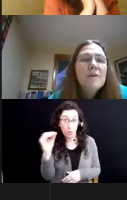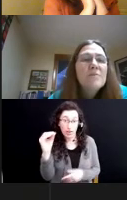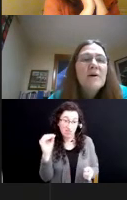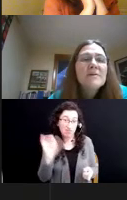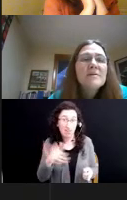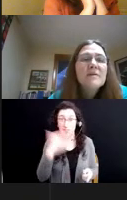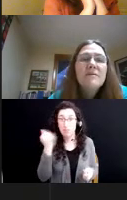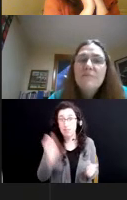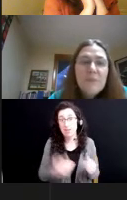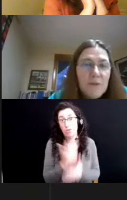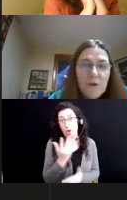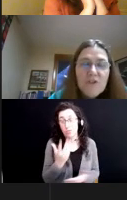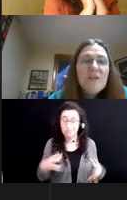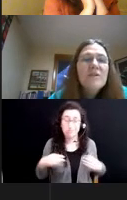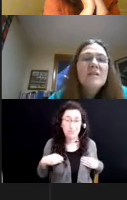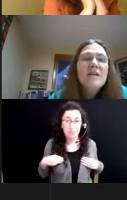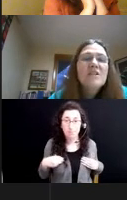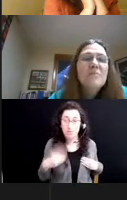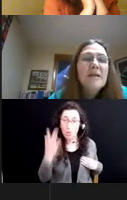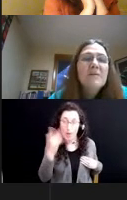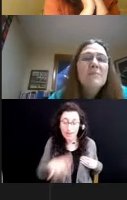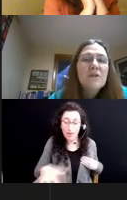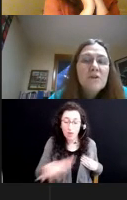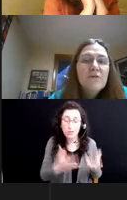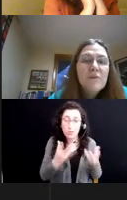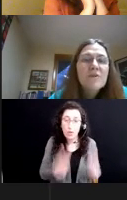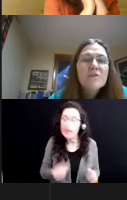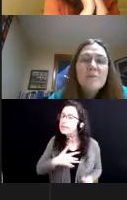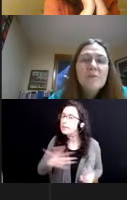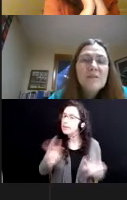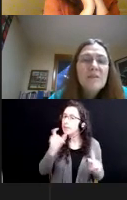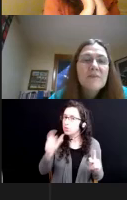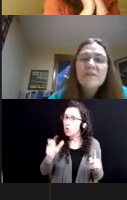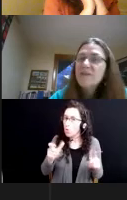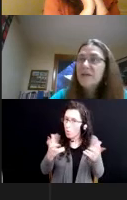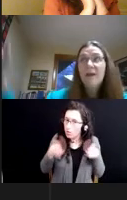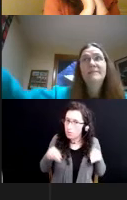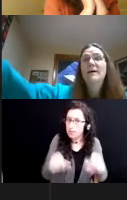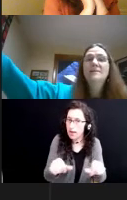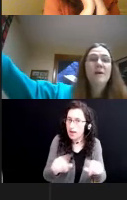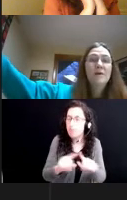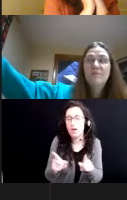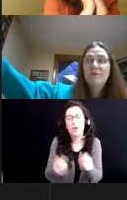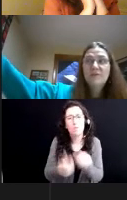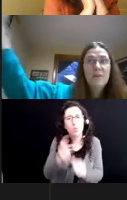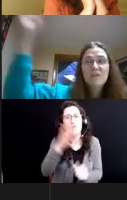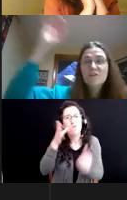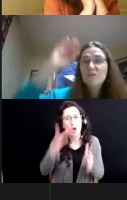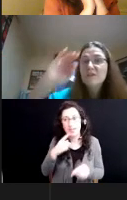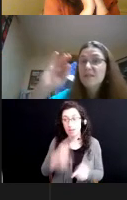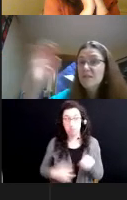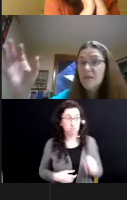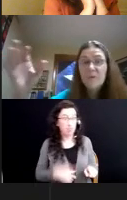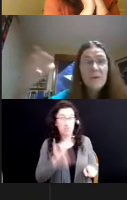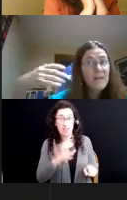It's on wet spots. People don't generally intentionally plant it, but good farmers, people raising livestock say, hey, that's my Meadow Foxtail pasture.